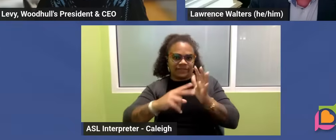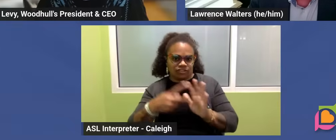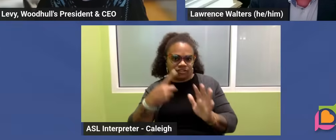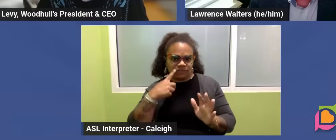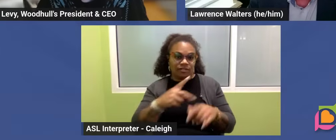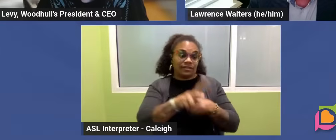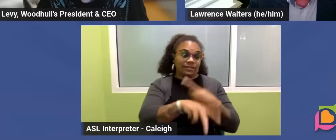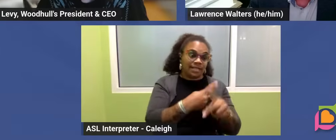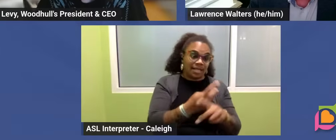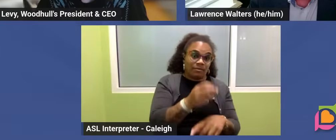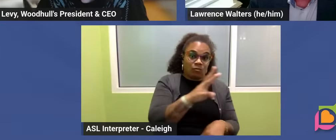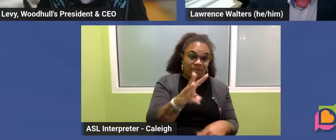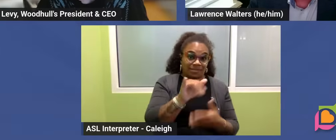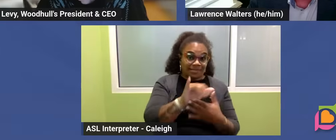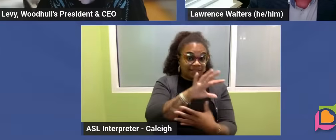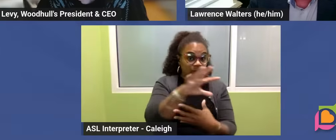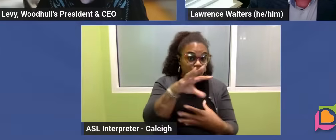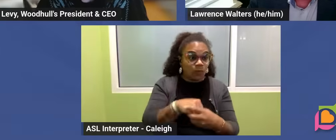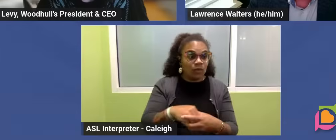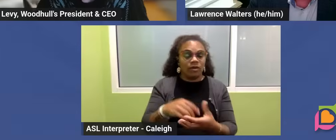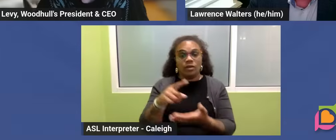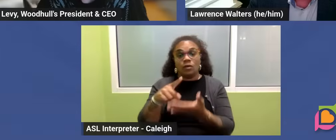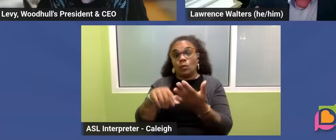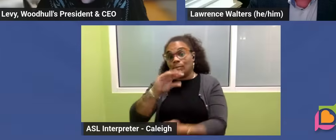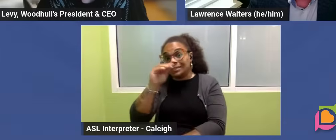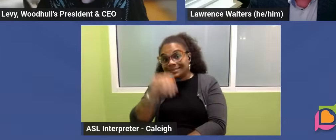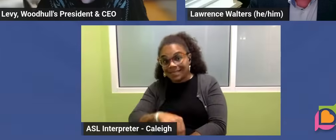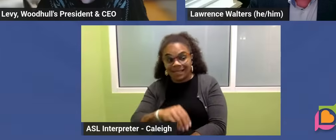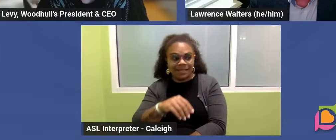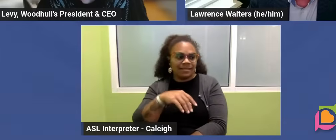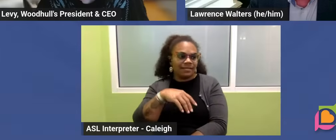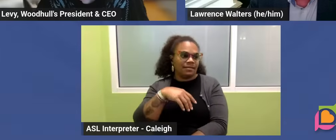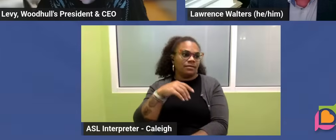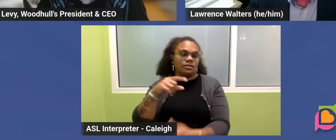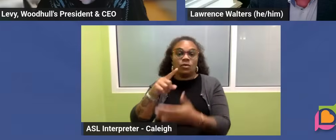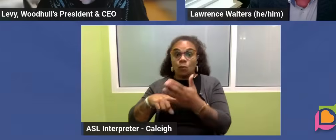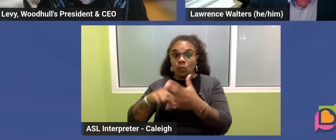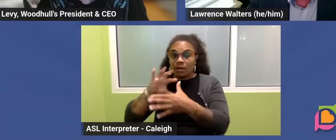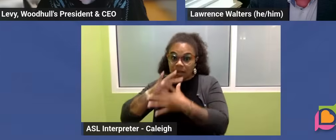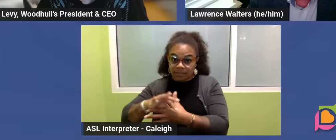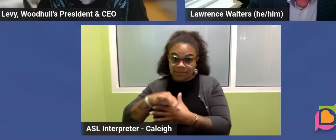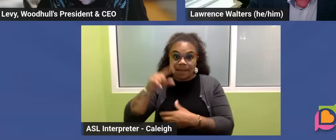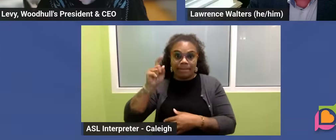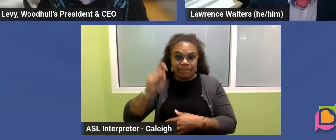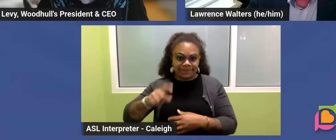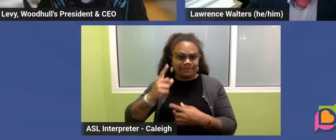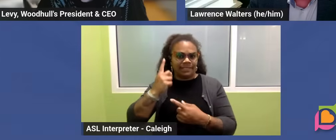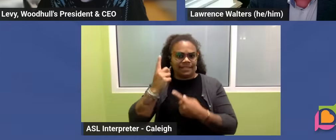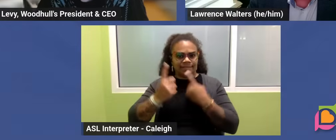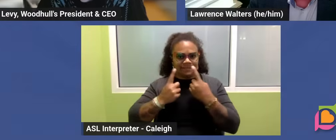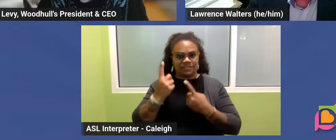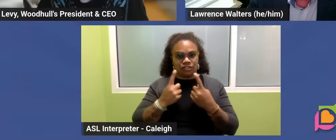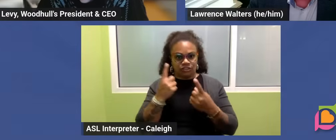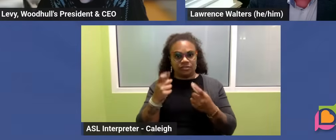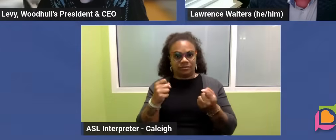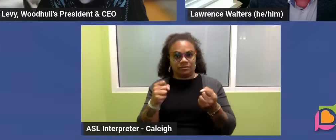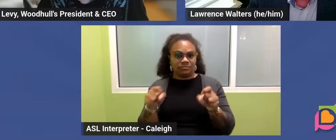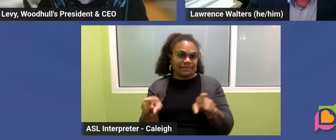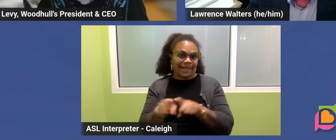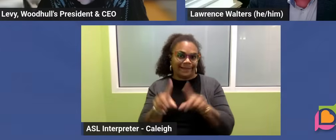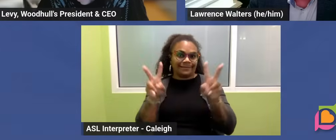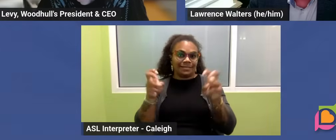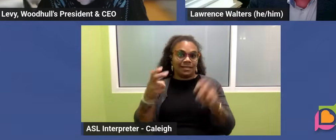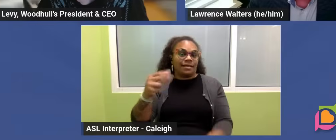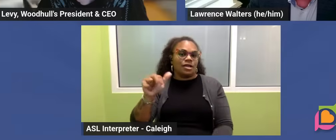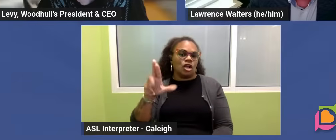websites that are covered, the percentage, and what content has to be considered as potentially harmful or